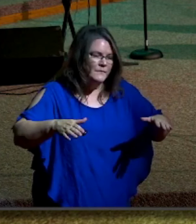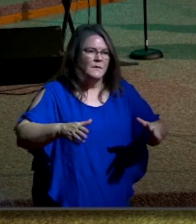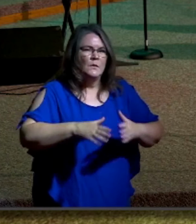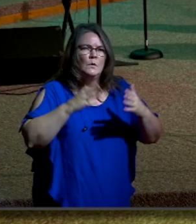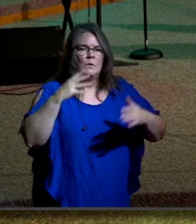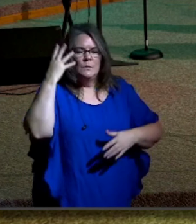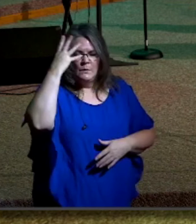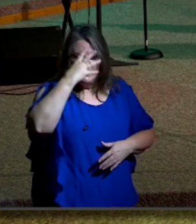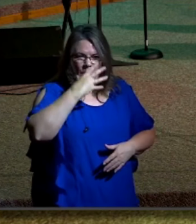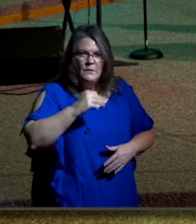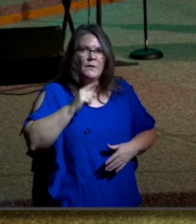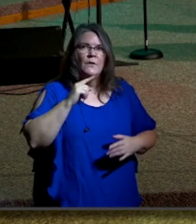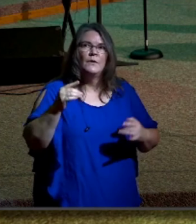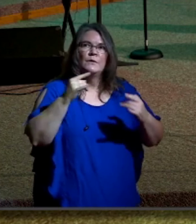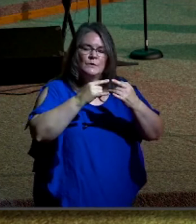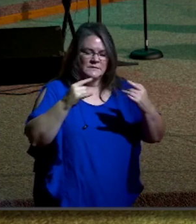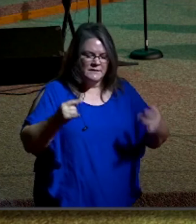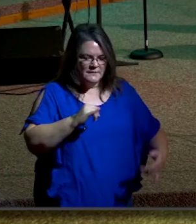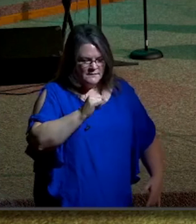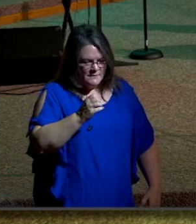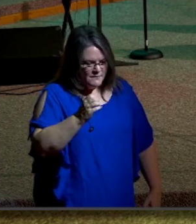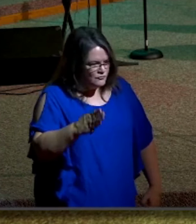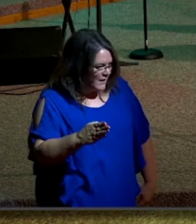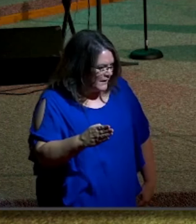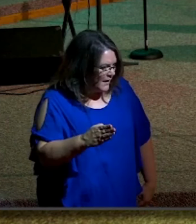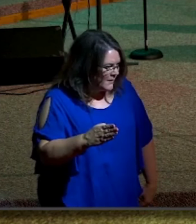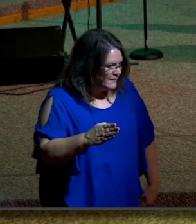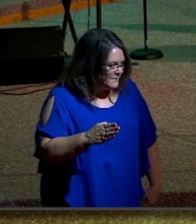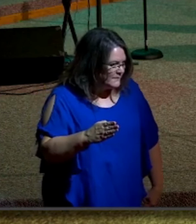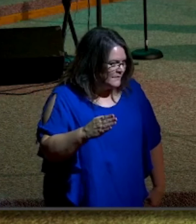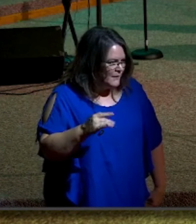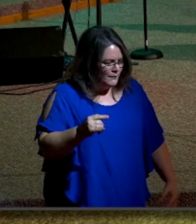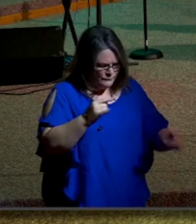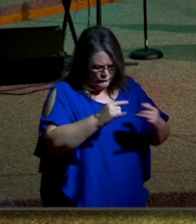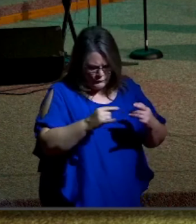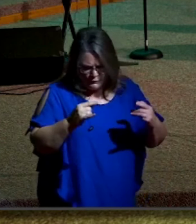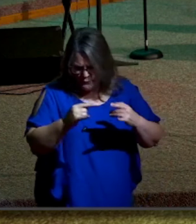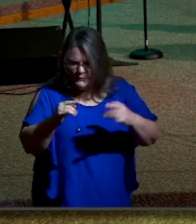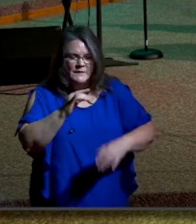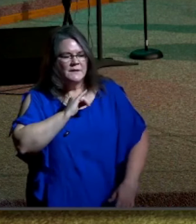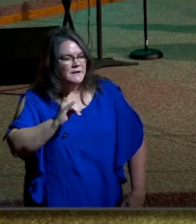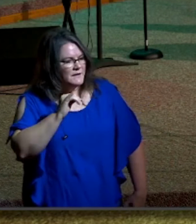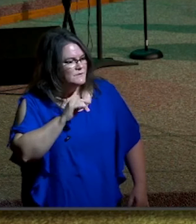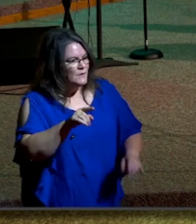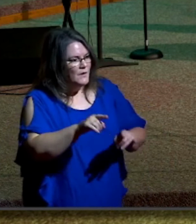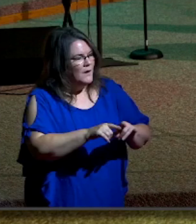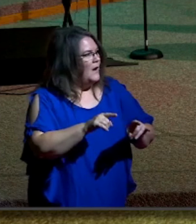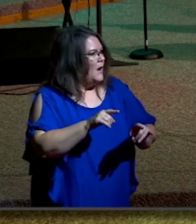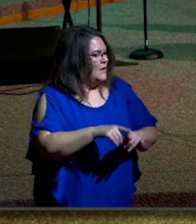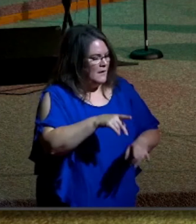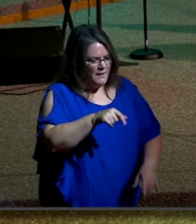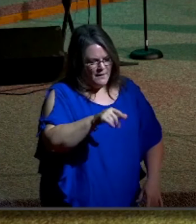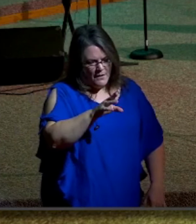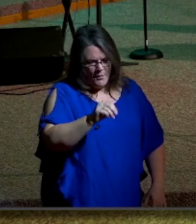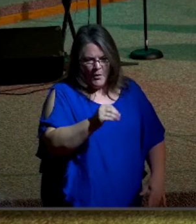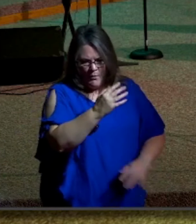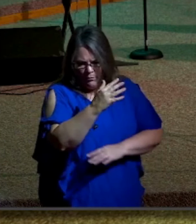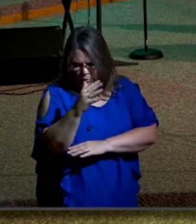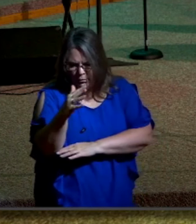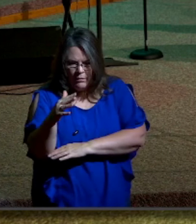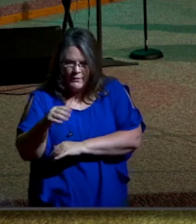your tents, O Jacob, your encampments, O Israel, like palm groves that stretch afar,